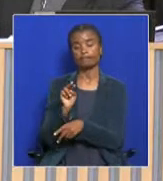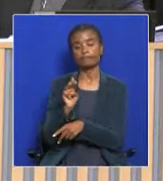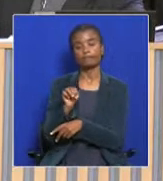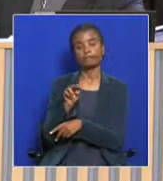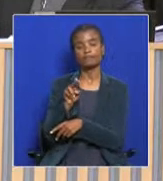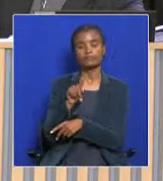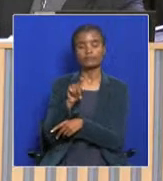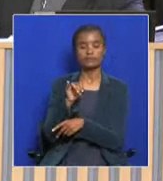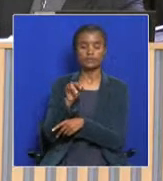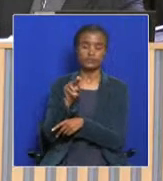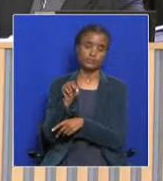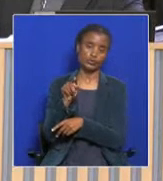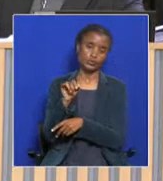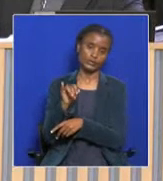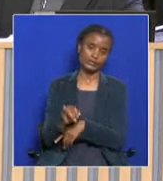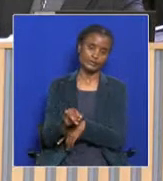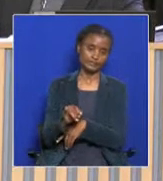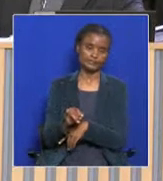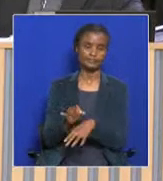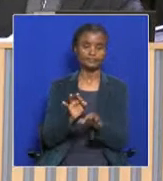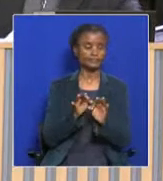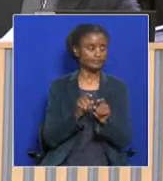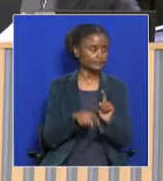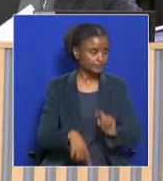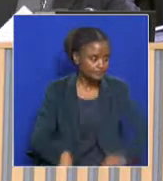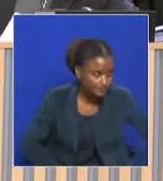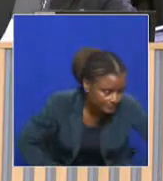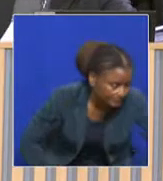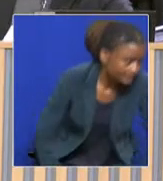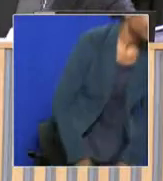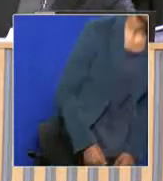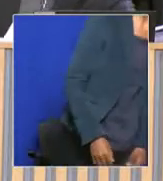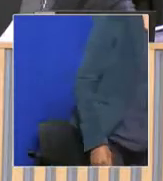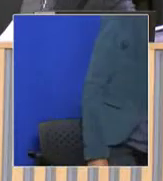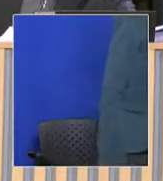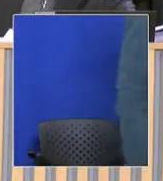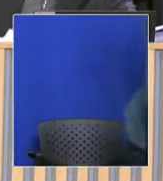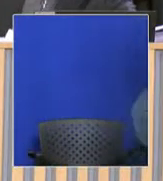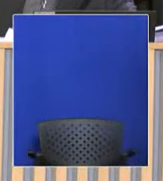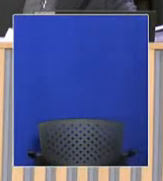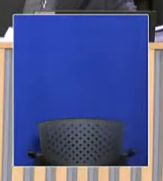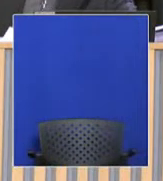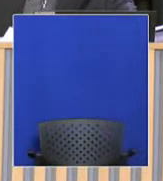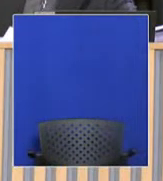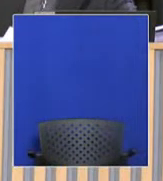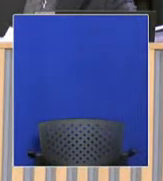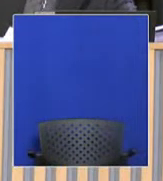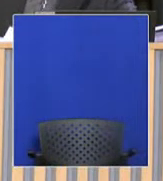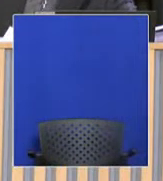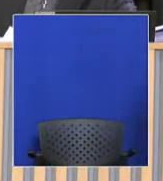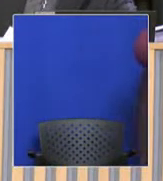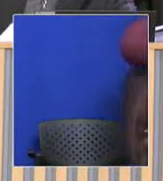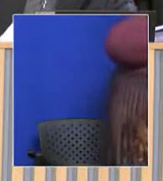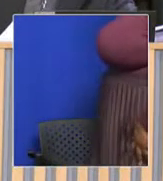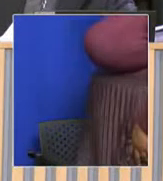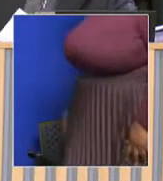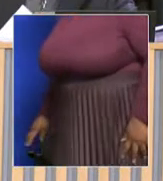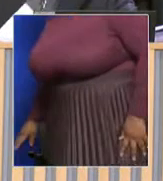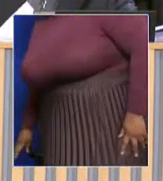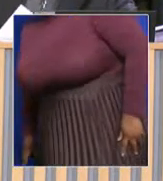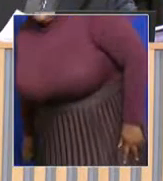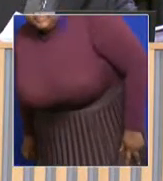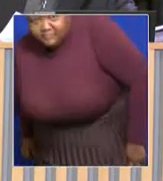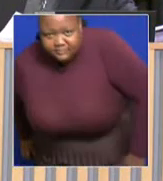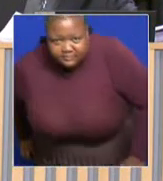I've looked at your statement, and I'm looking at it quite quickly again. Nowhere, and I do apologize if there's any